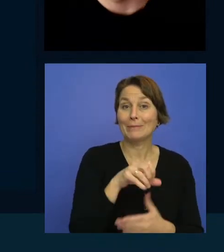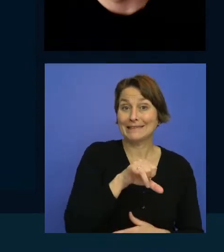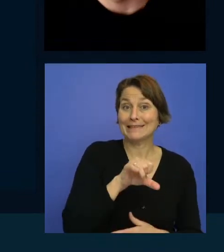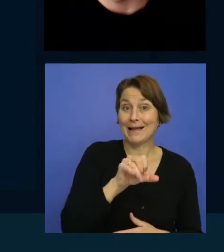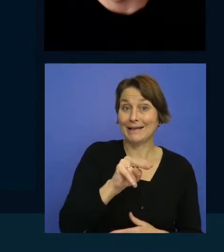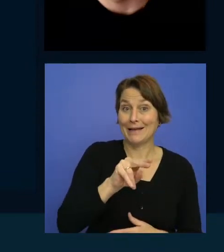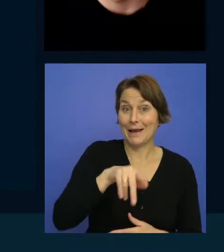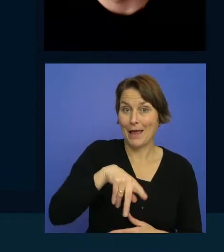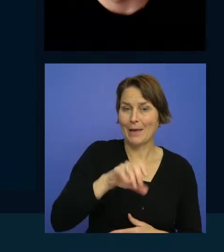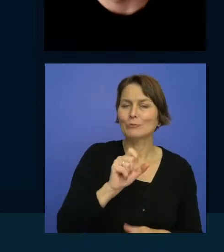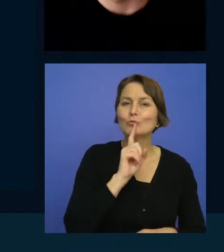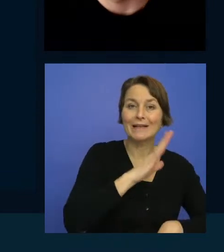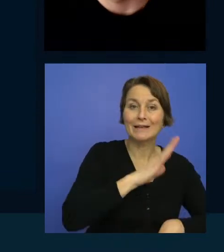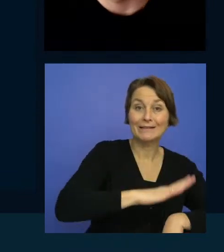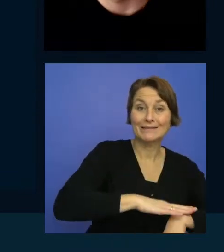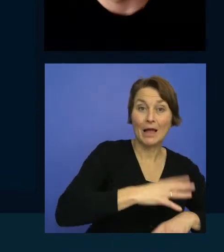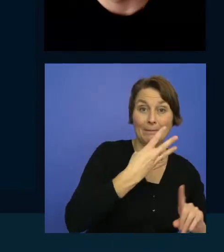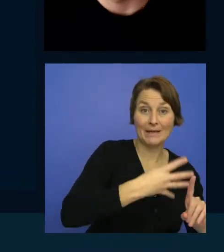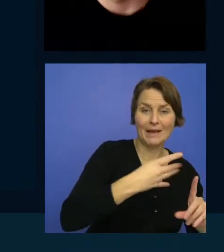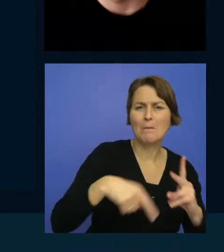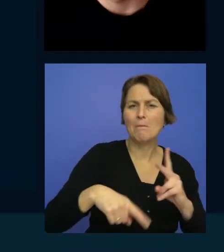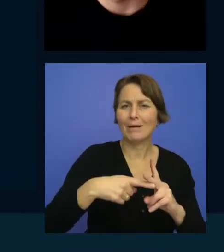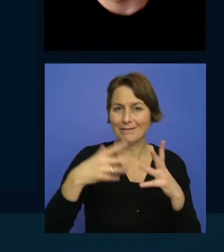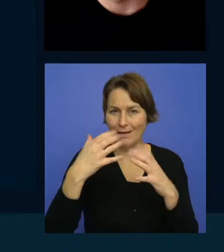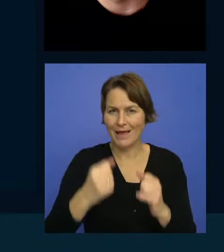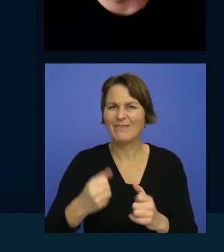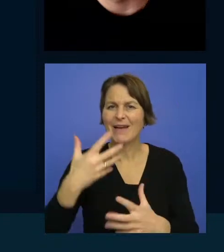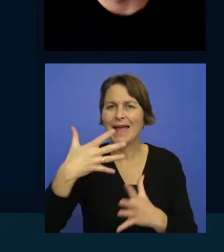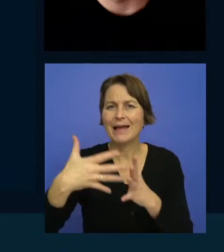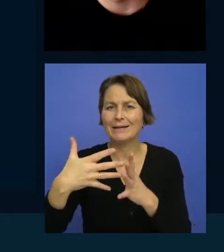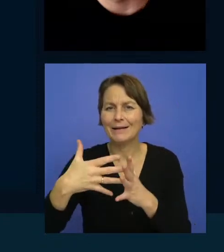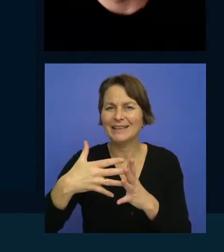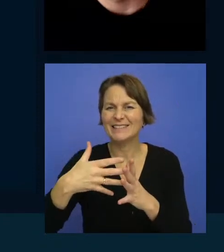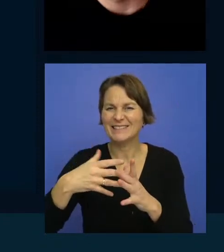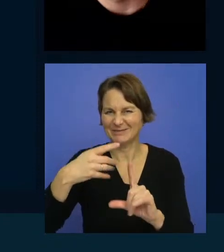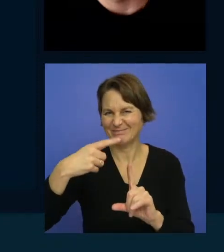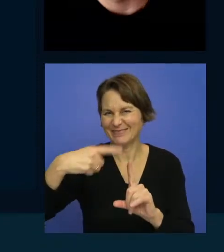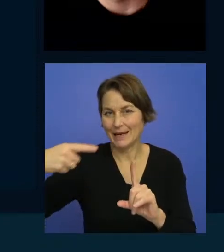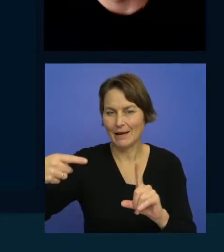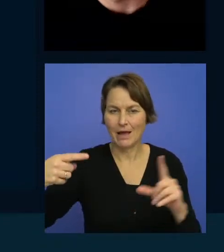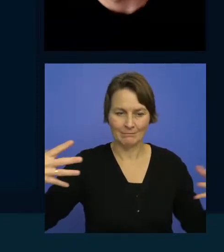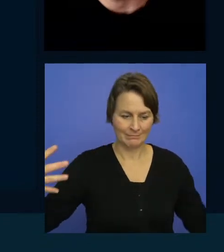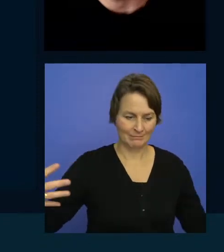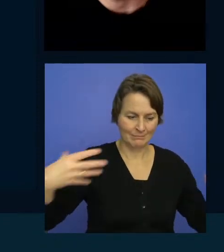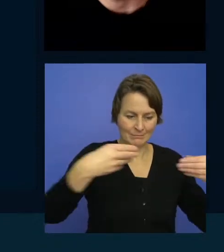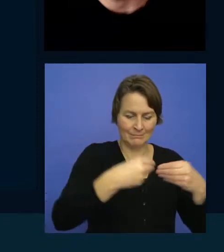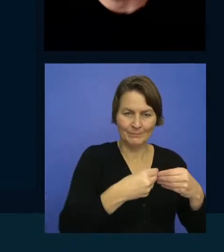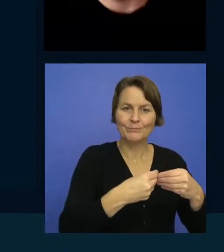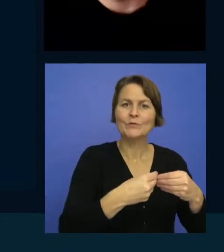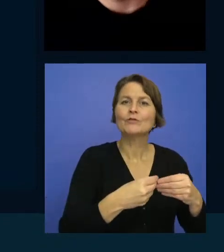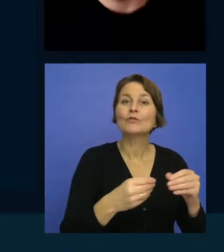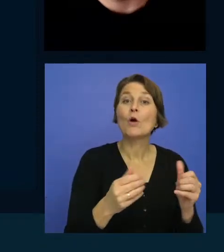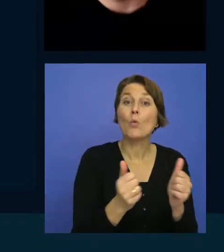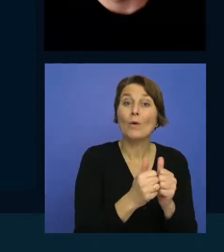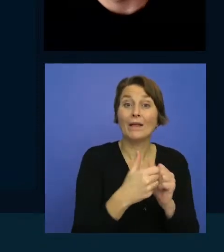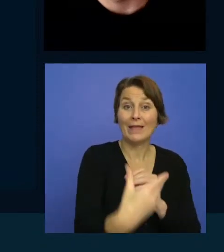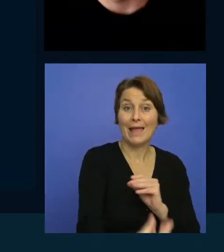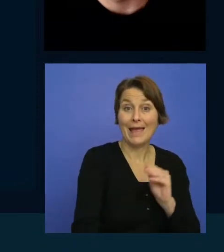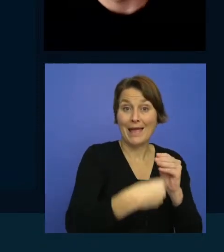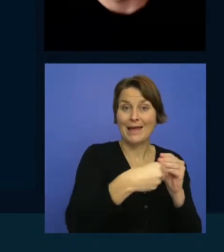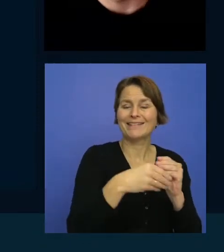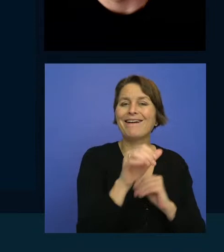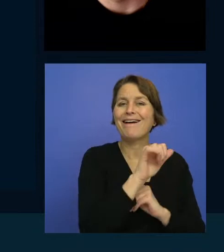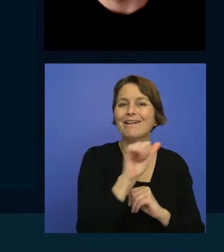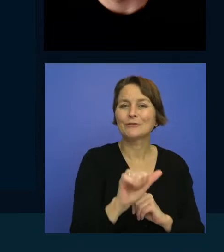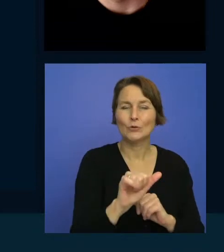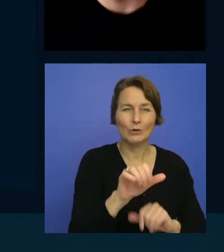with existing analytics data, and using the native link to Azure Machine Learning, she can apply AutoML to identify